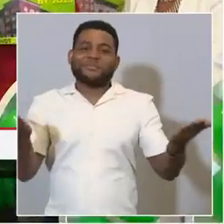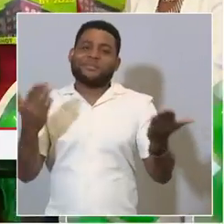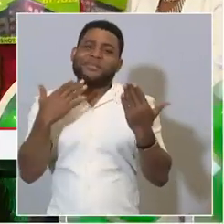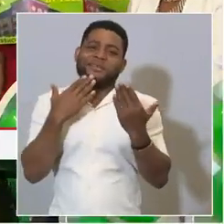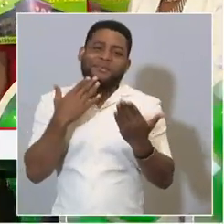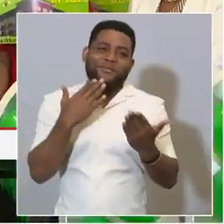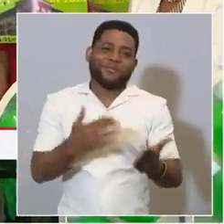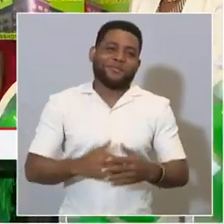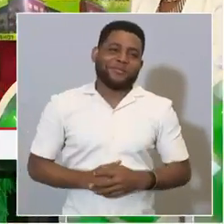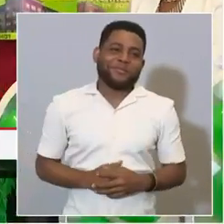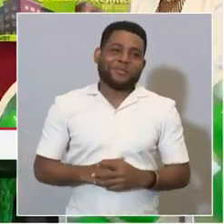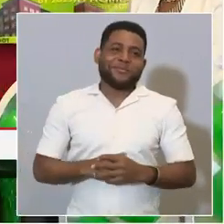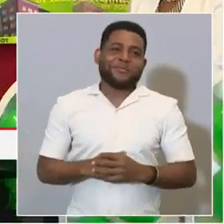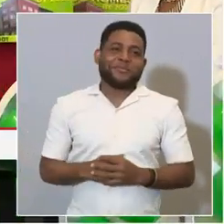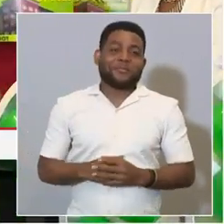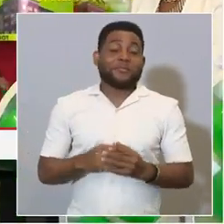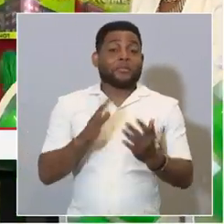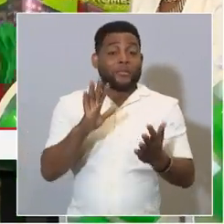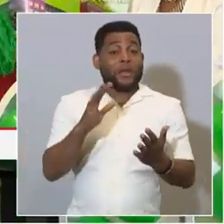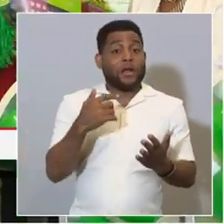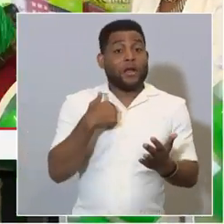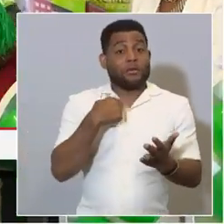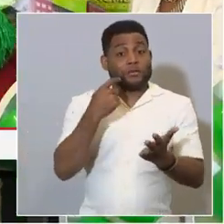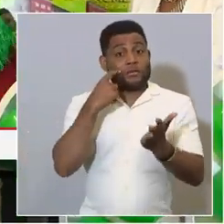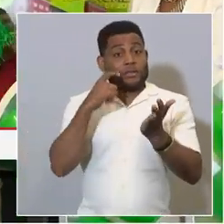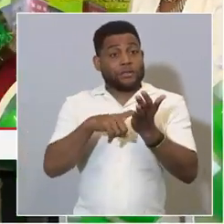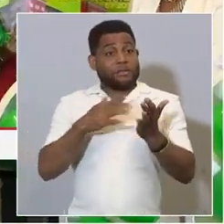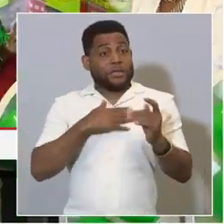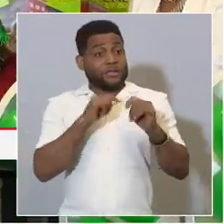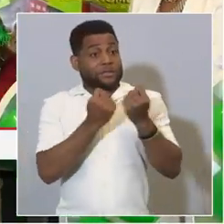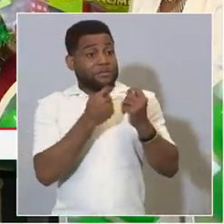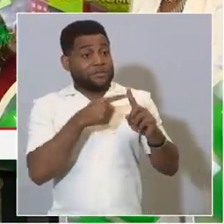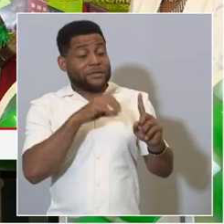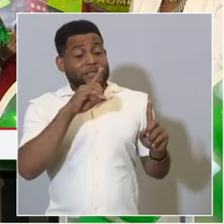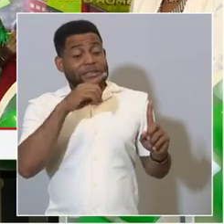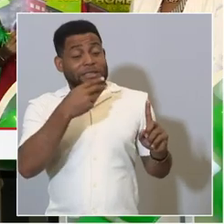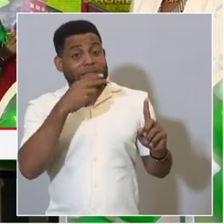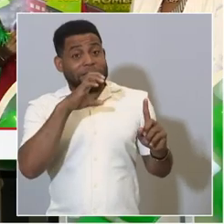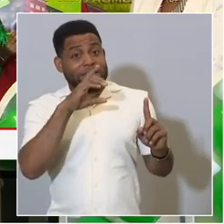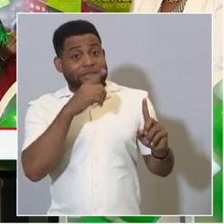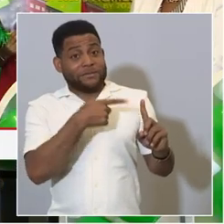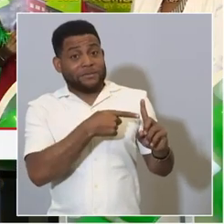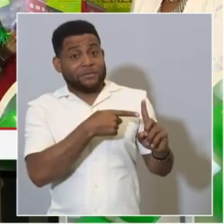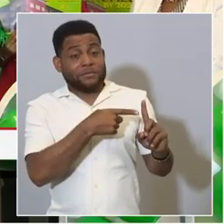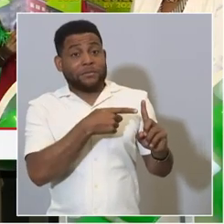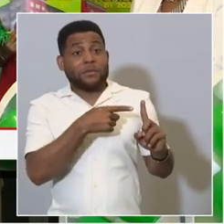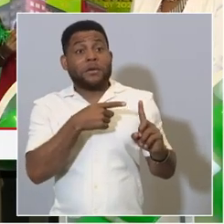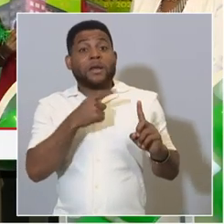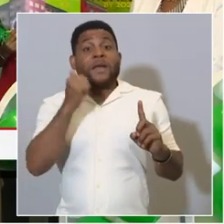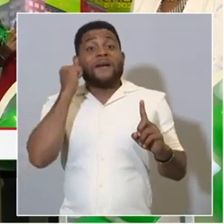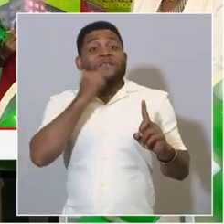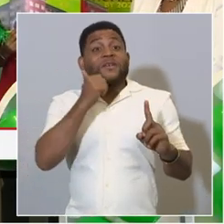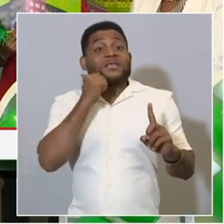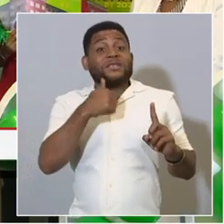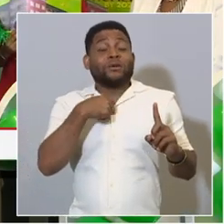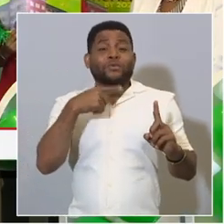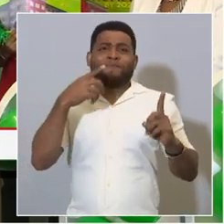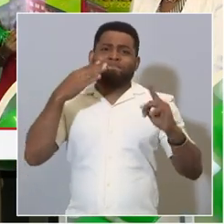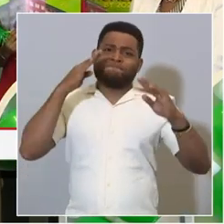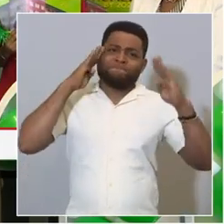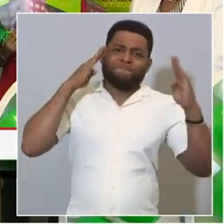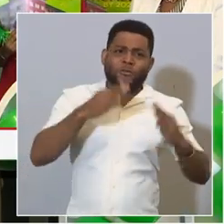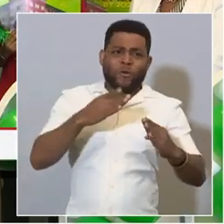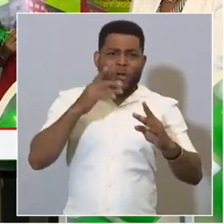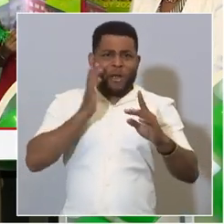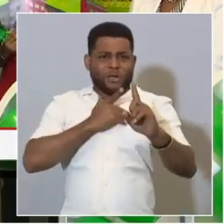Also, I want to acknowledge my team at DHCD, where each and every day we are focused on our primary goals of producing and